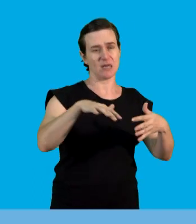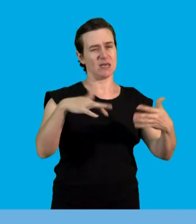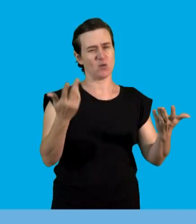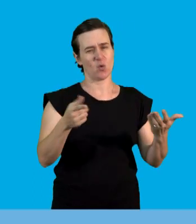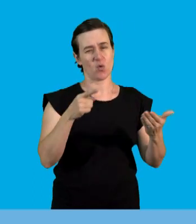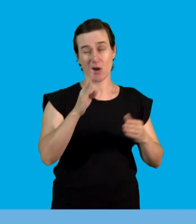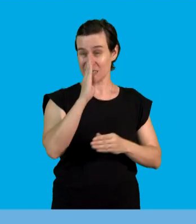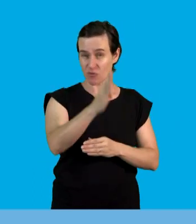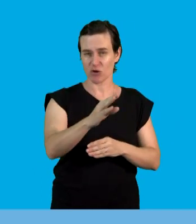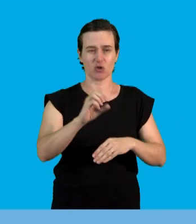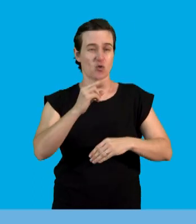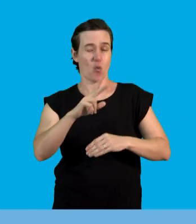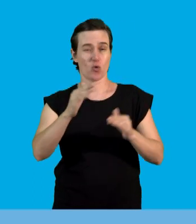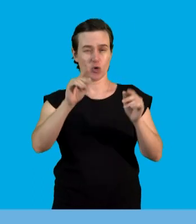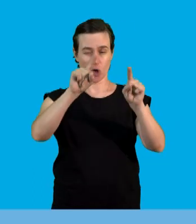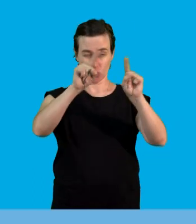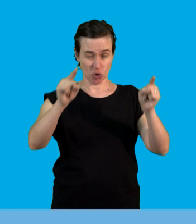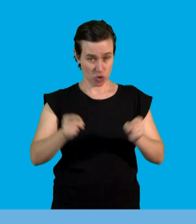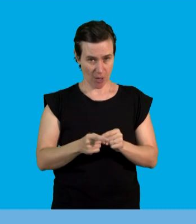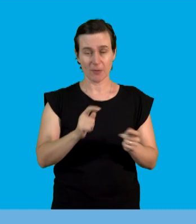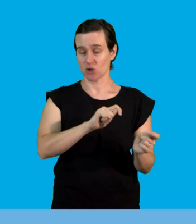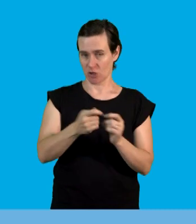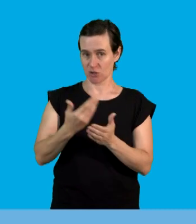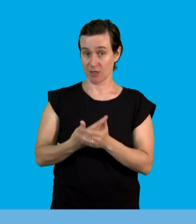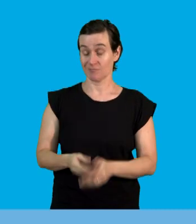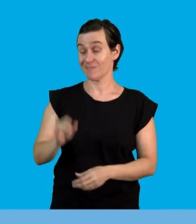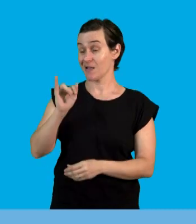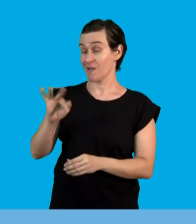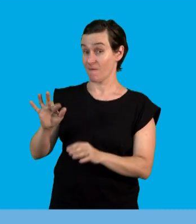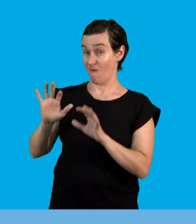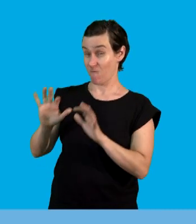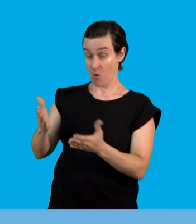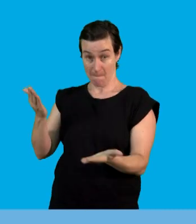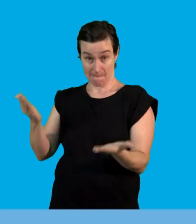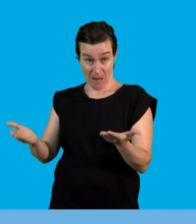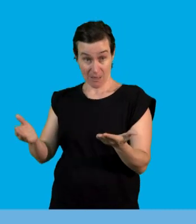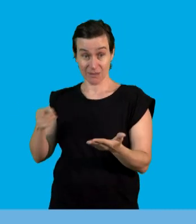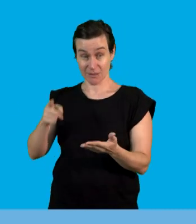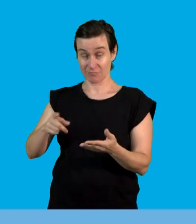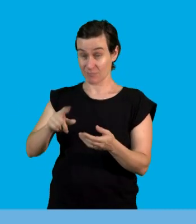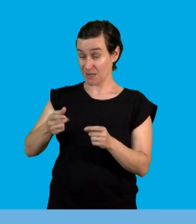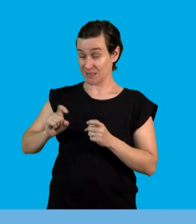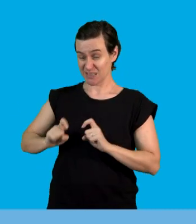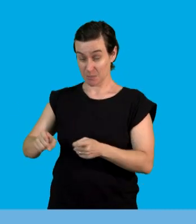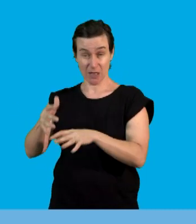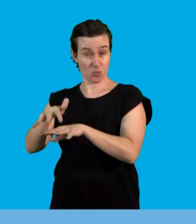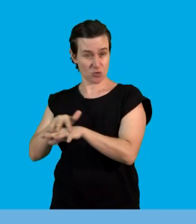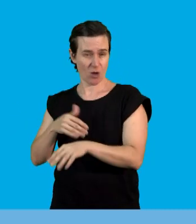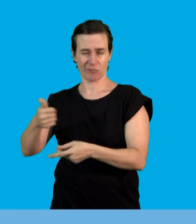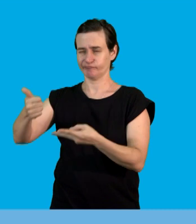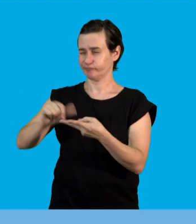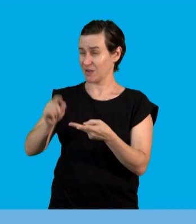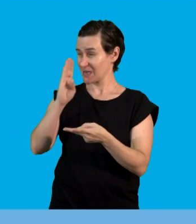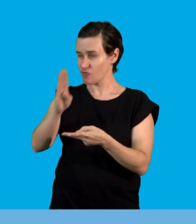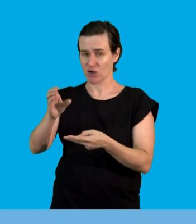of that object is going to change. But should the forces be balanced, then the speed, the direction, and the shape of the